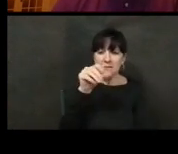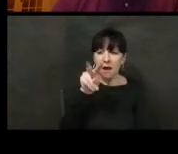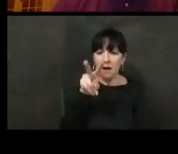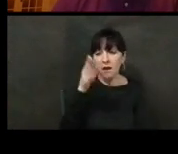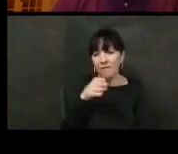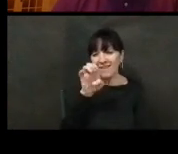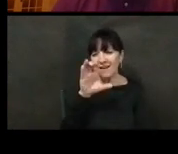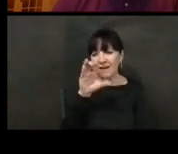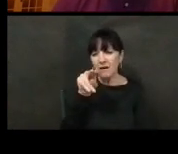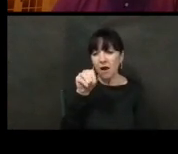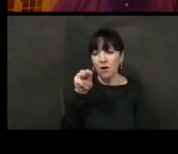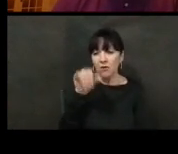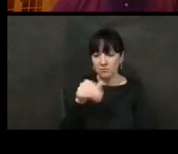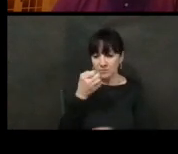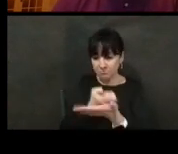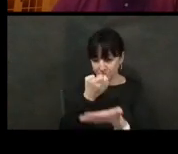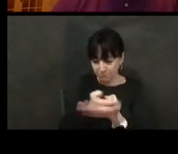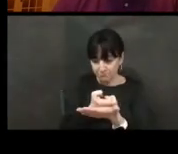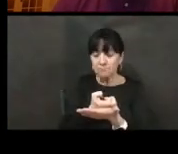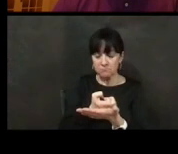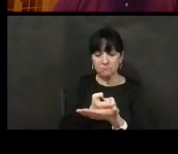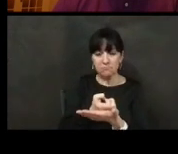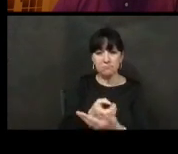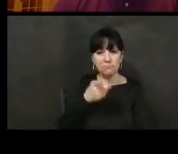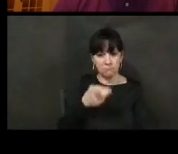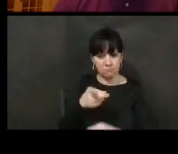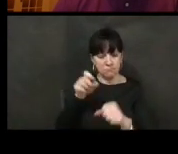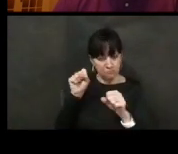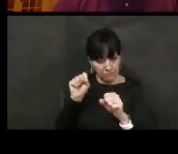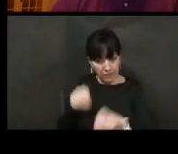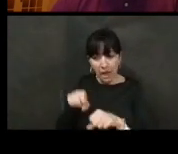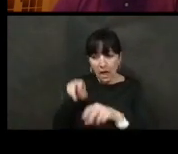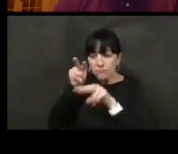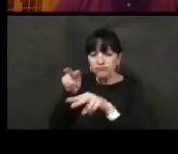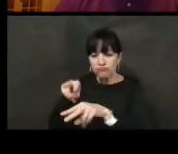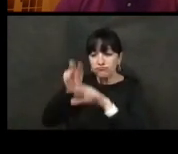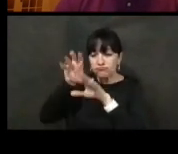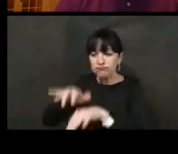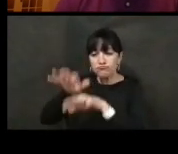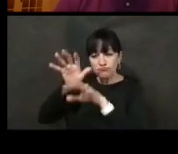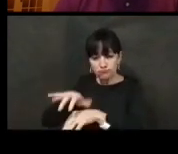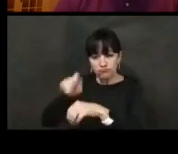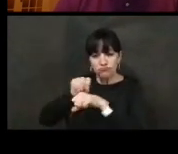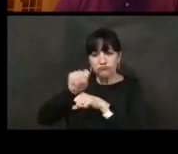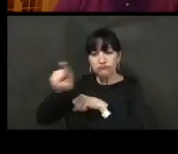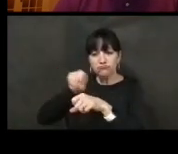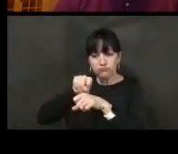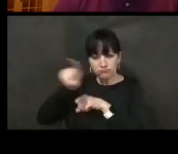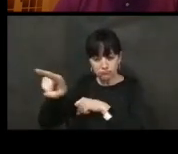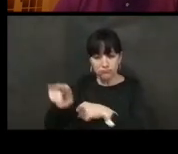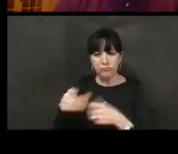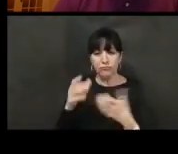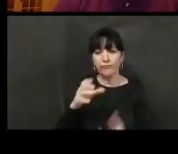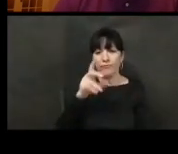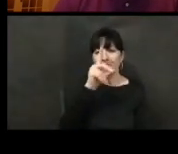please attend and ask your questions. For the latest updates on coronavirus in Delaware, visit